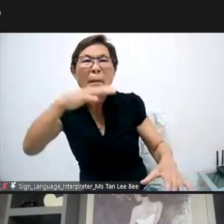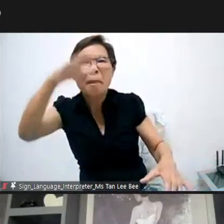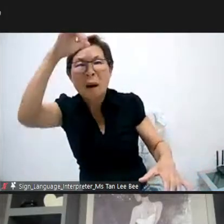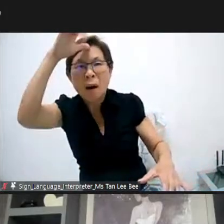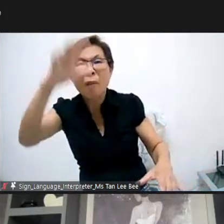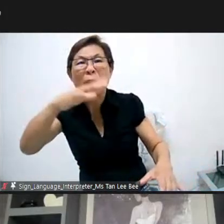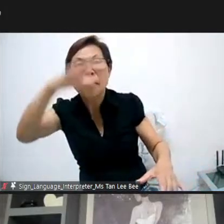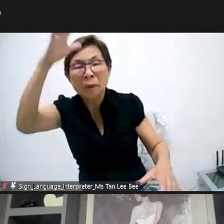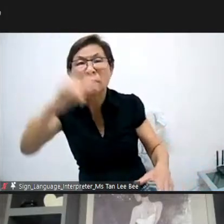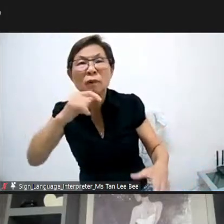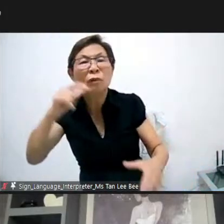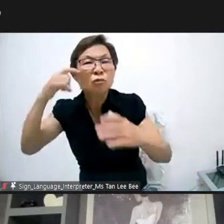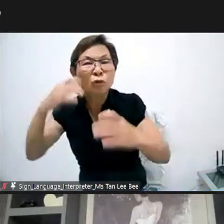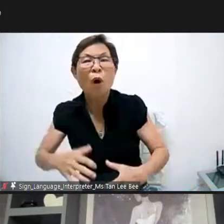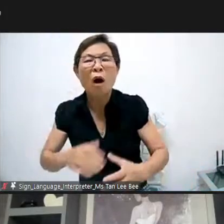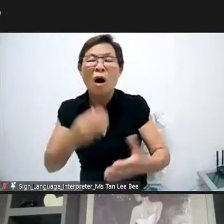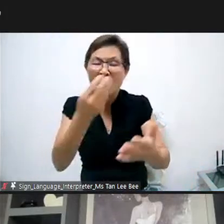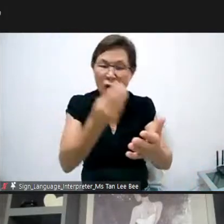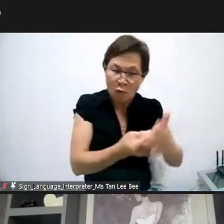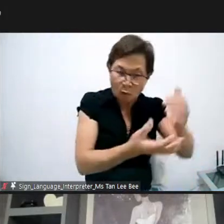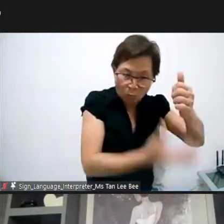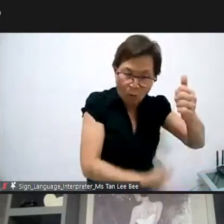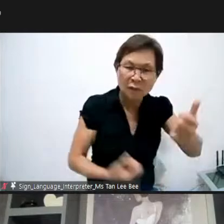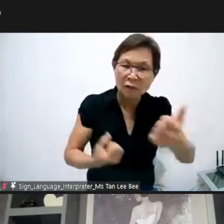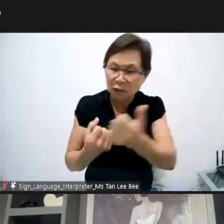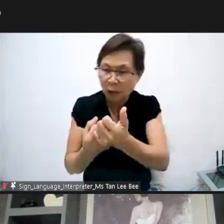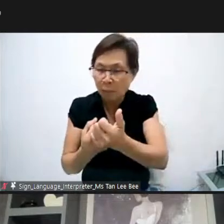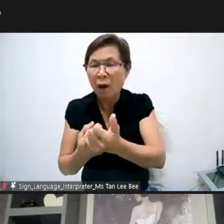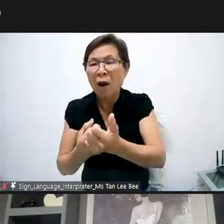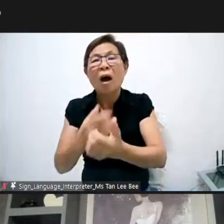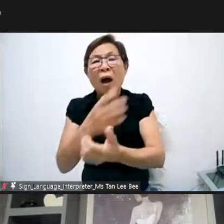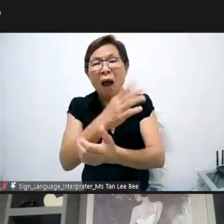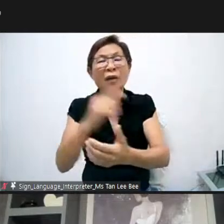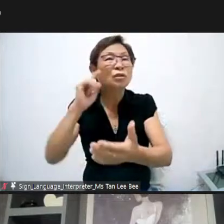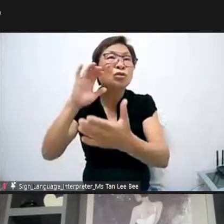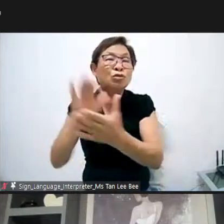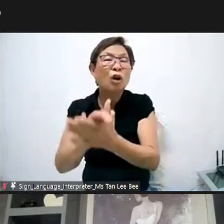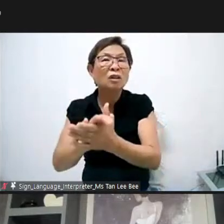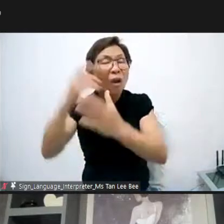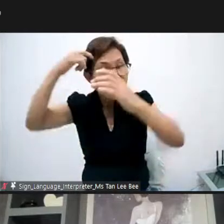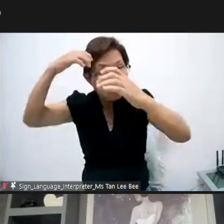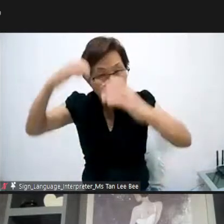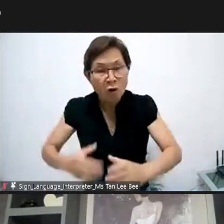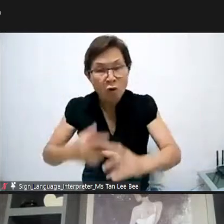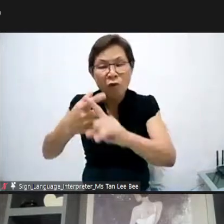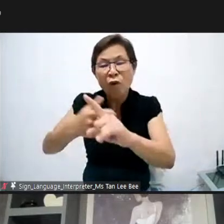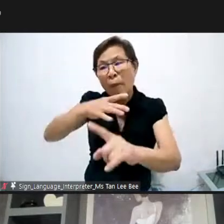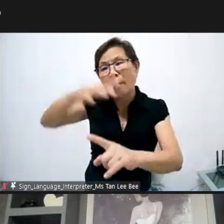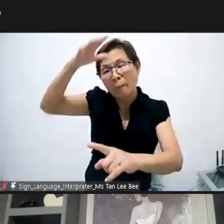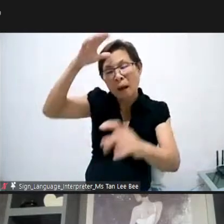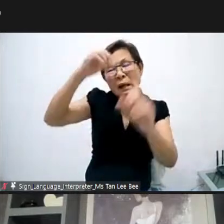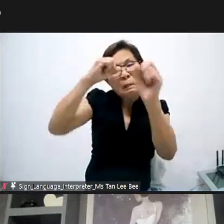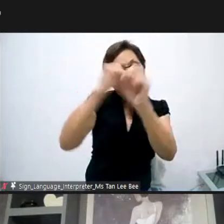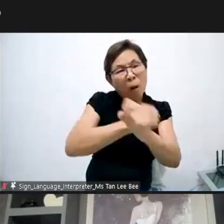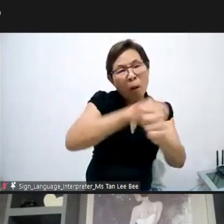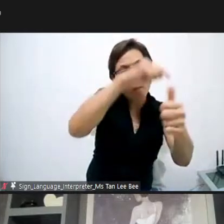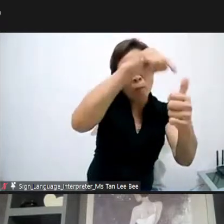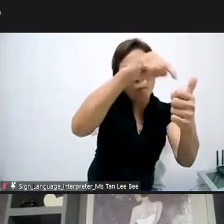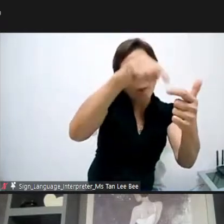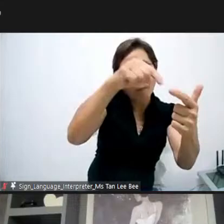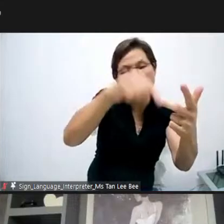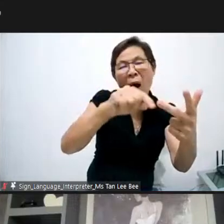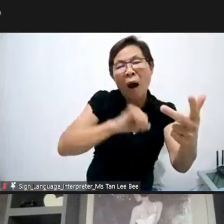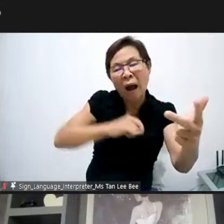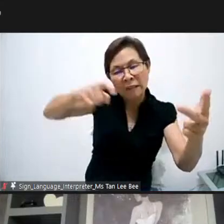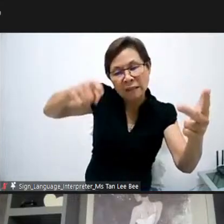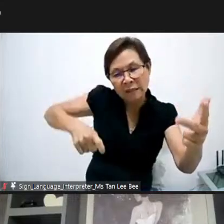expertise, group support, and trust or confidence from the parent is the challenge that me and